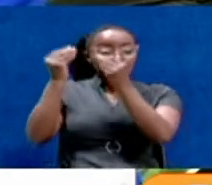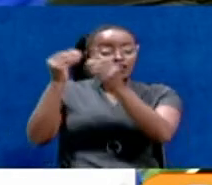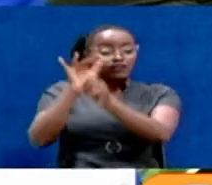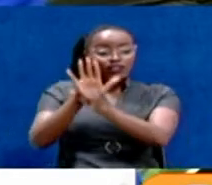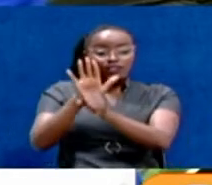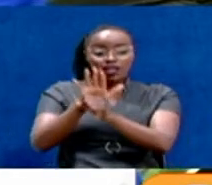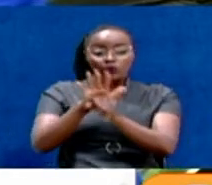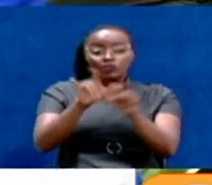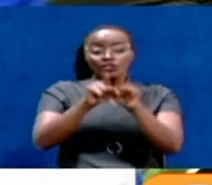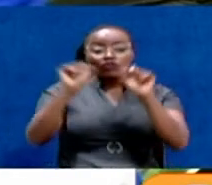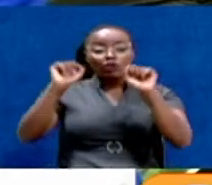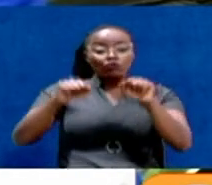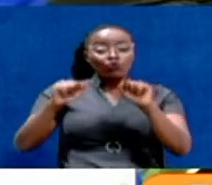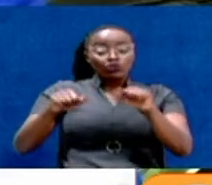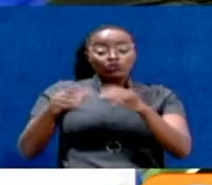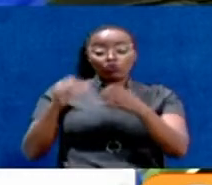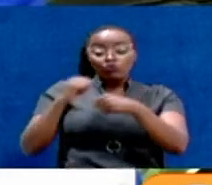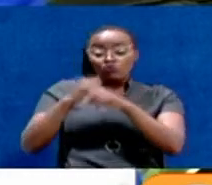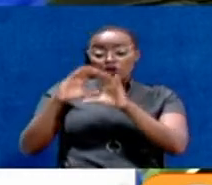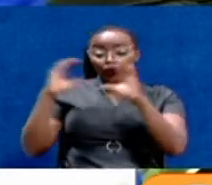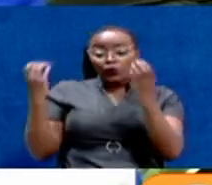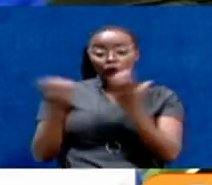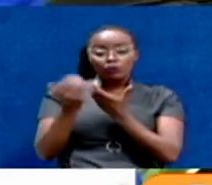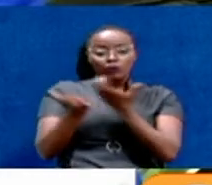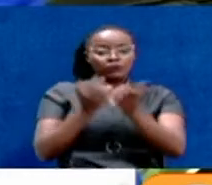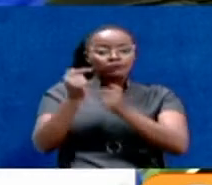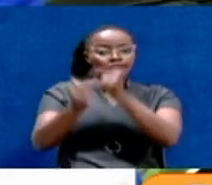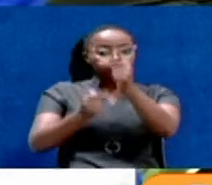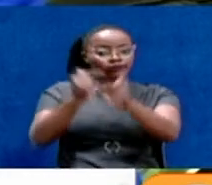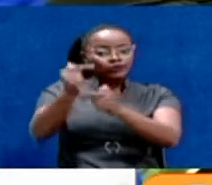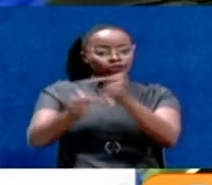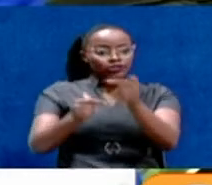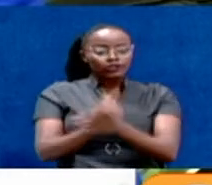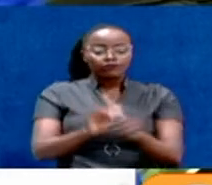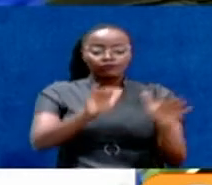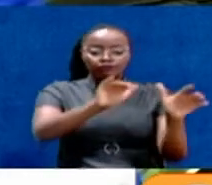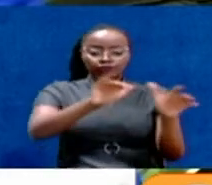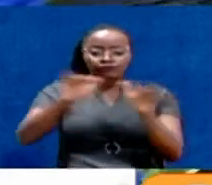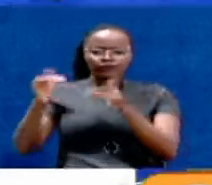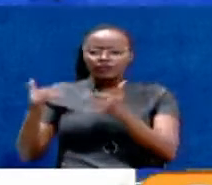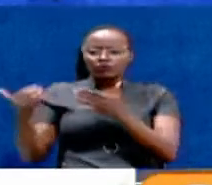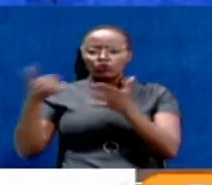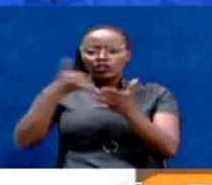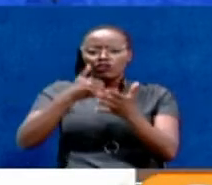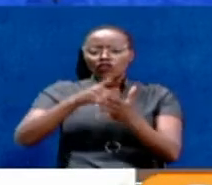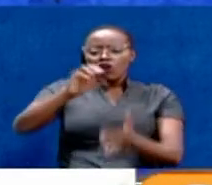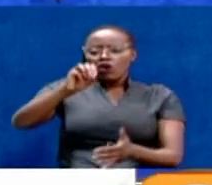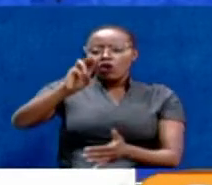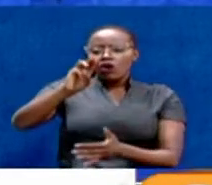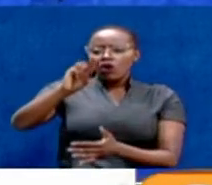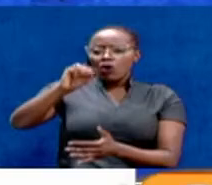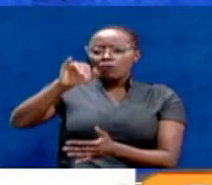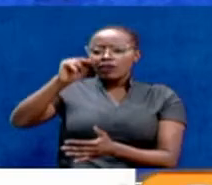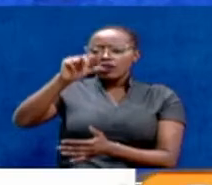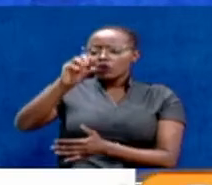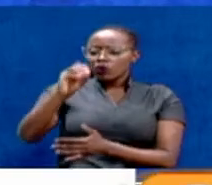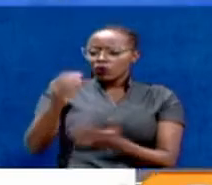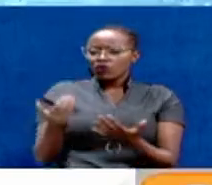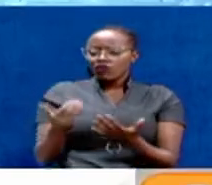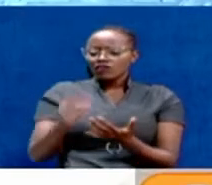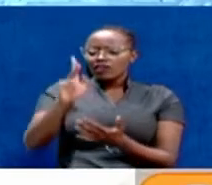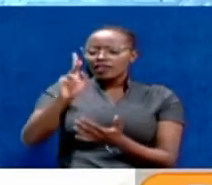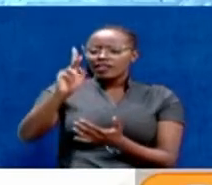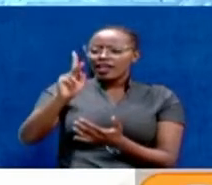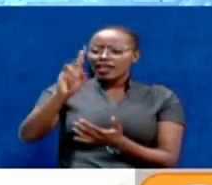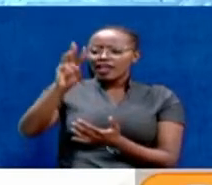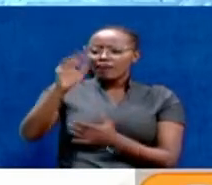lot to be able to keep global commerce moving. All right. Thank you. Let's bring in Omingo on this. You know, Mr. Omingo, what has